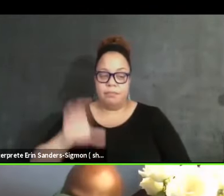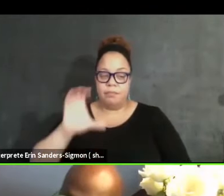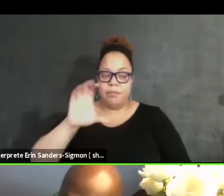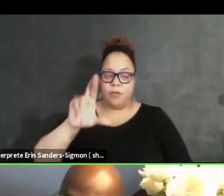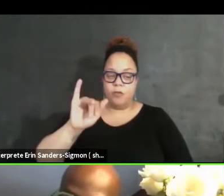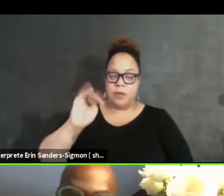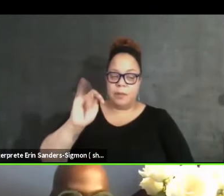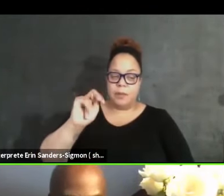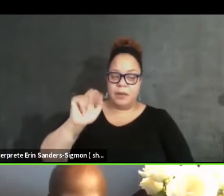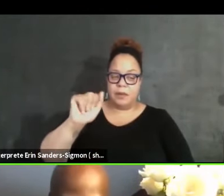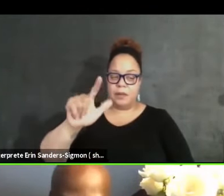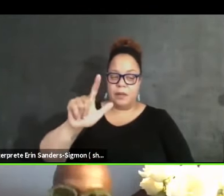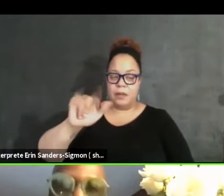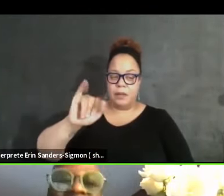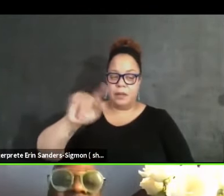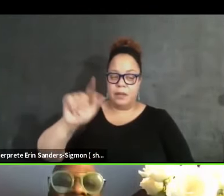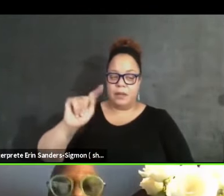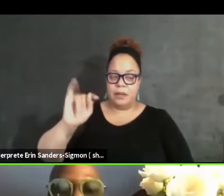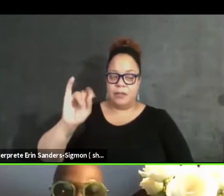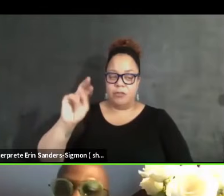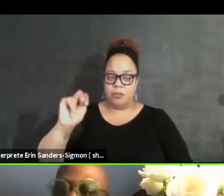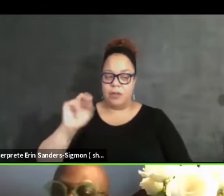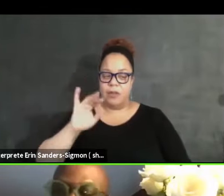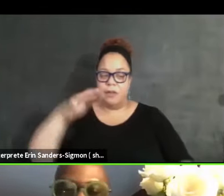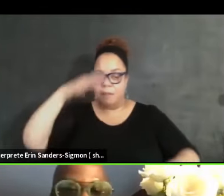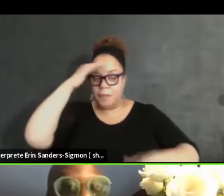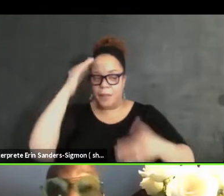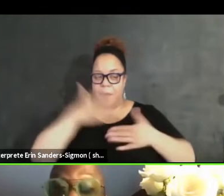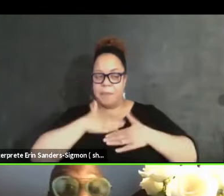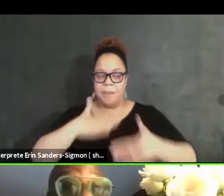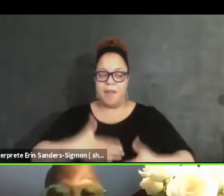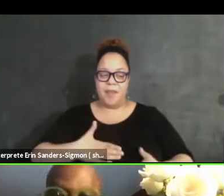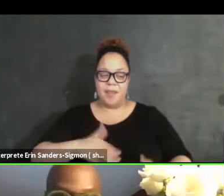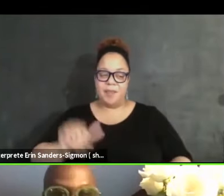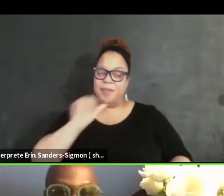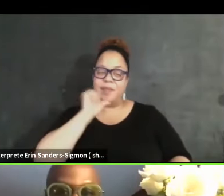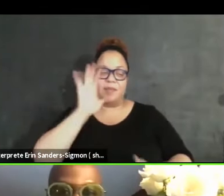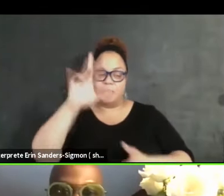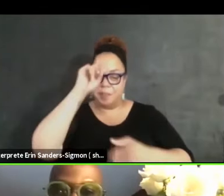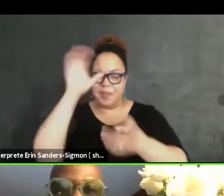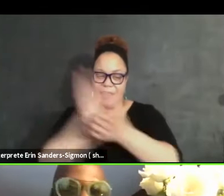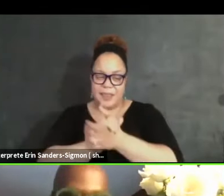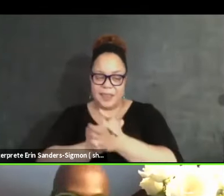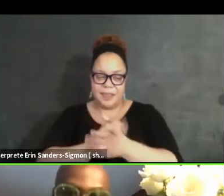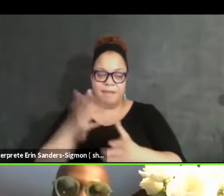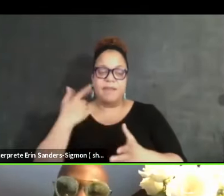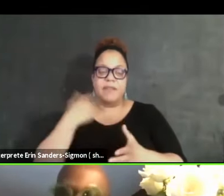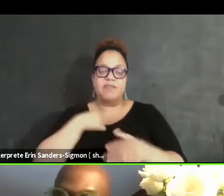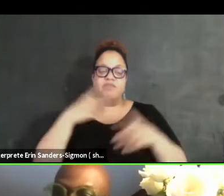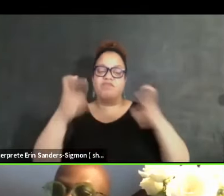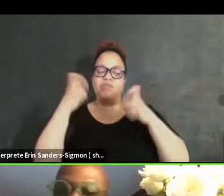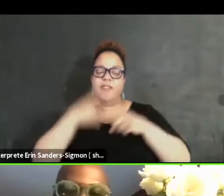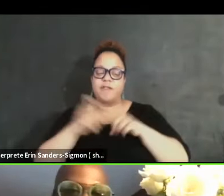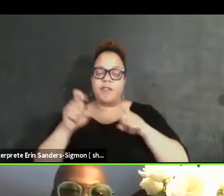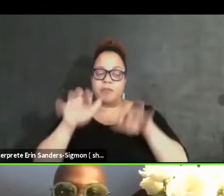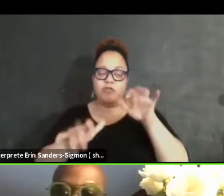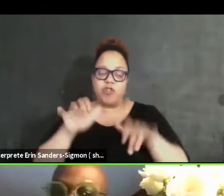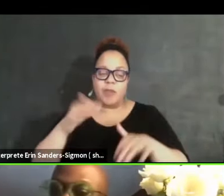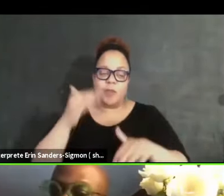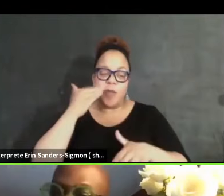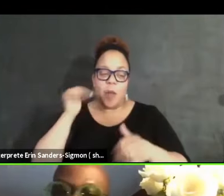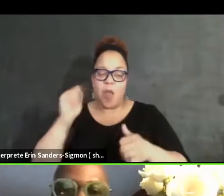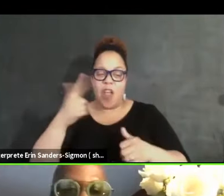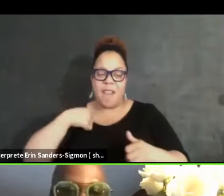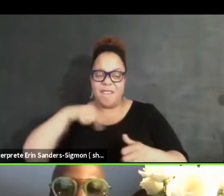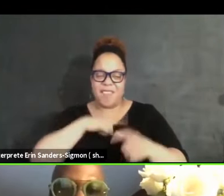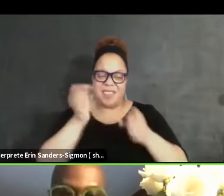not racist at all. I am lifting that up from the chat, although all of us are fighting the legacy of white supremacy.